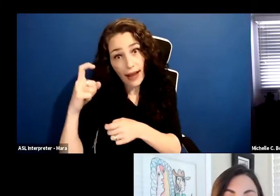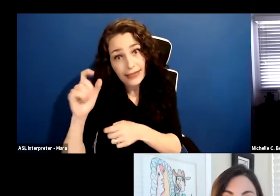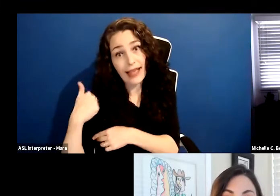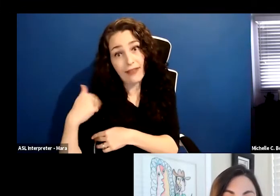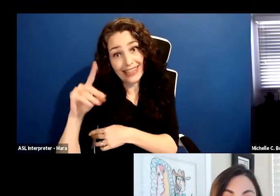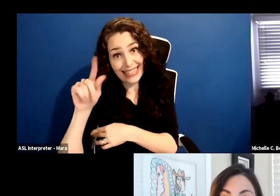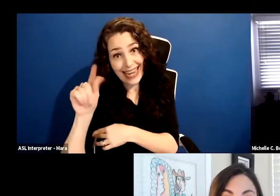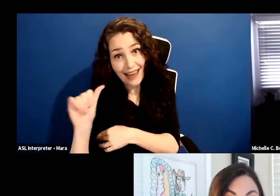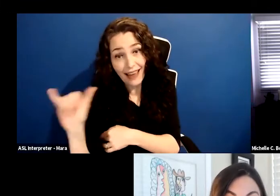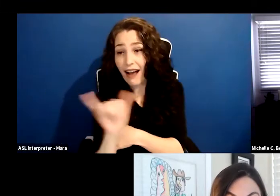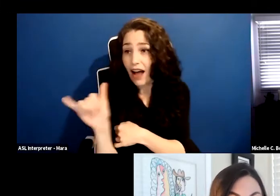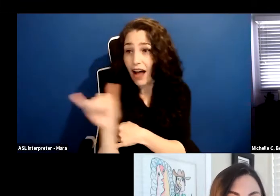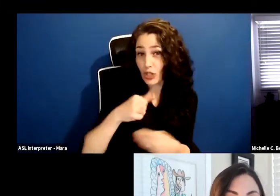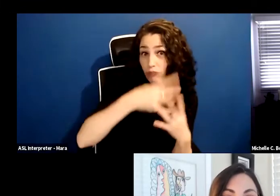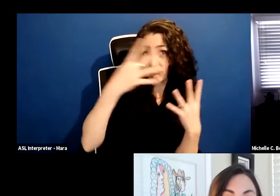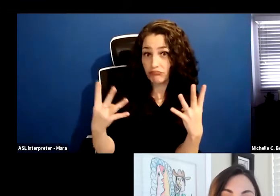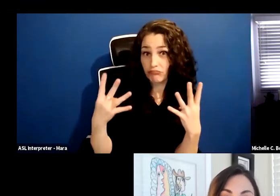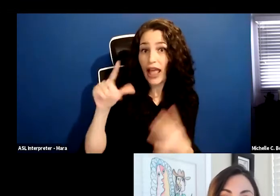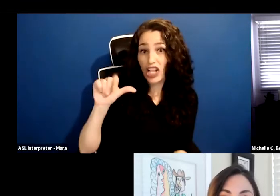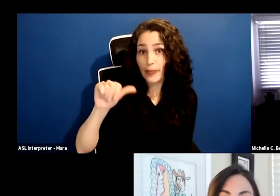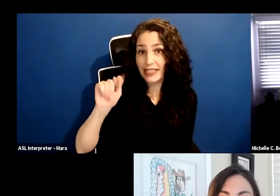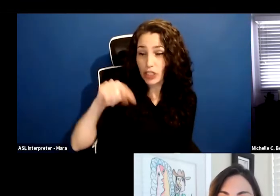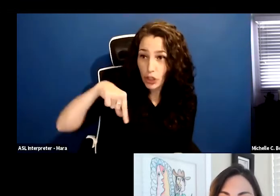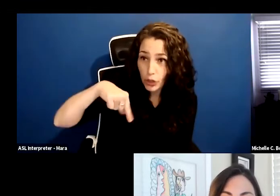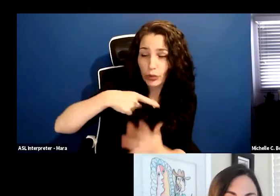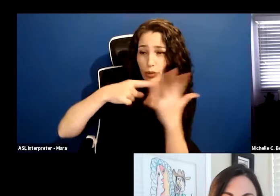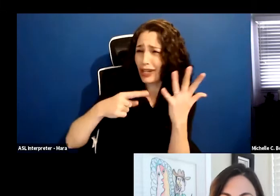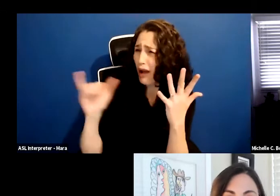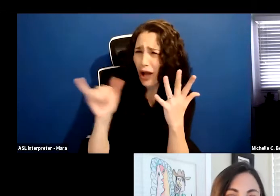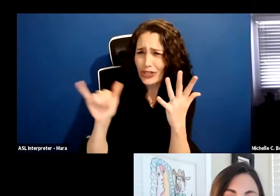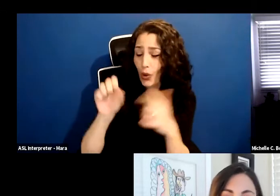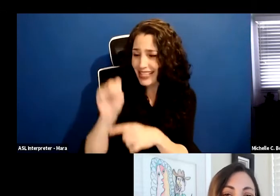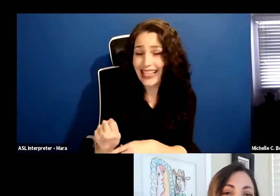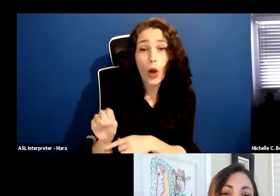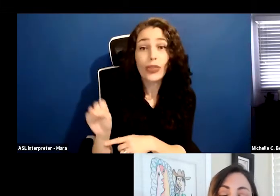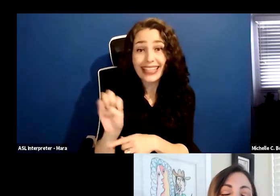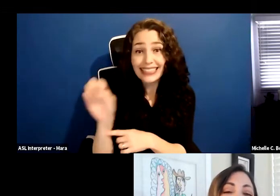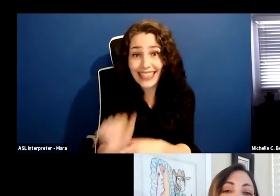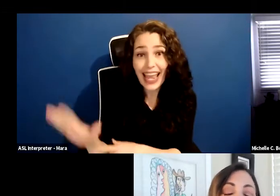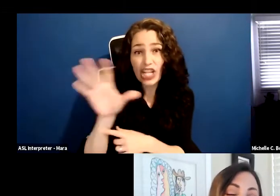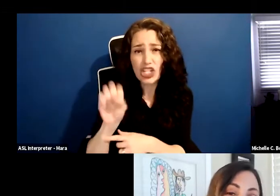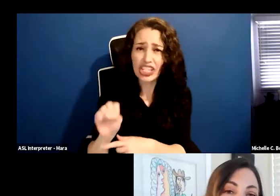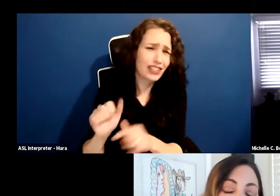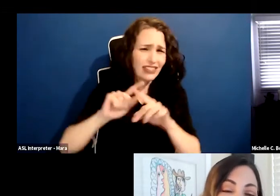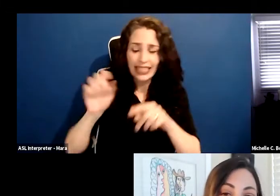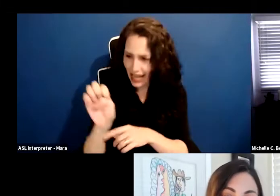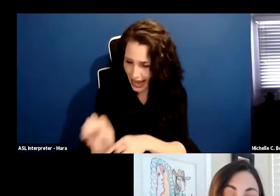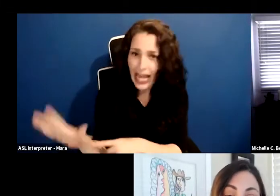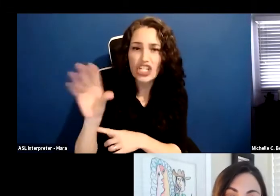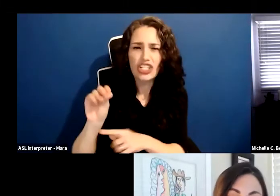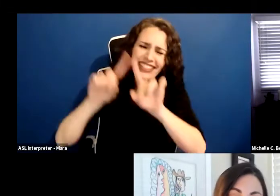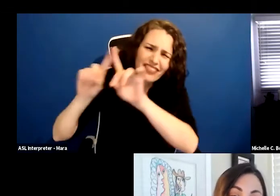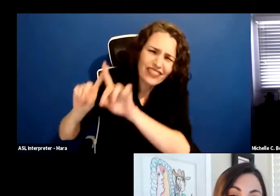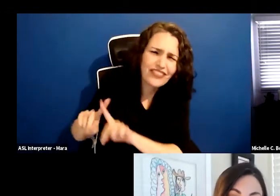share. We looked at LGBTQ. We looked at Southeast Asian, East Asian, a number of identity groups, so we could